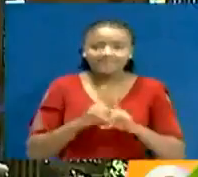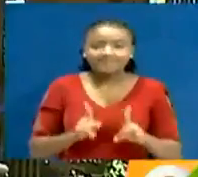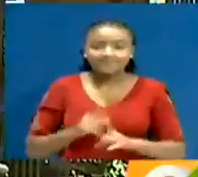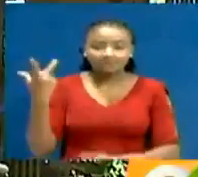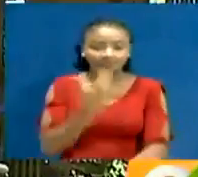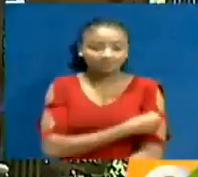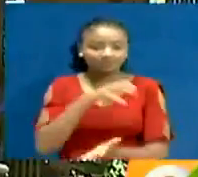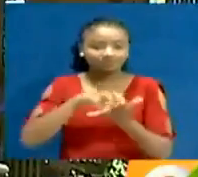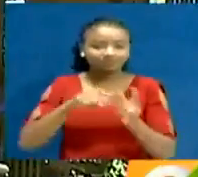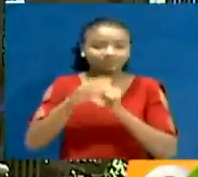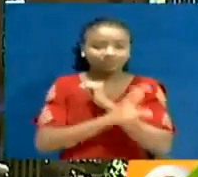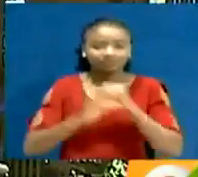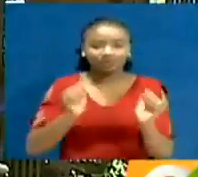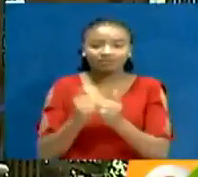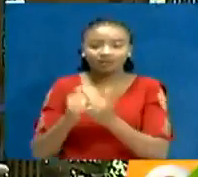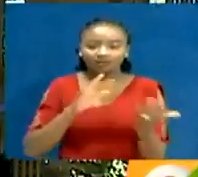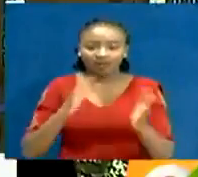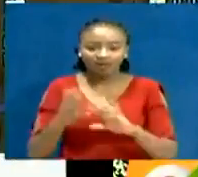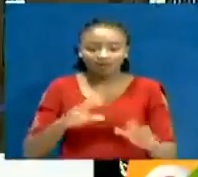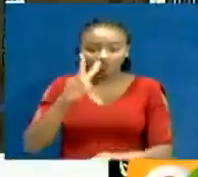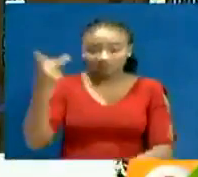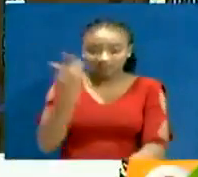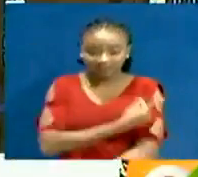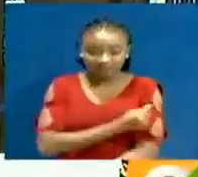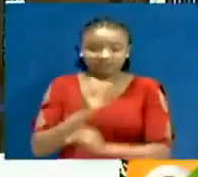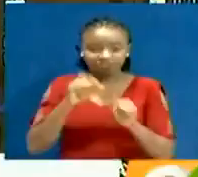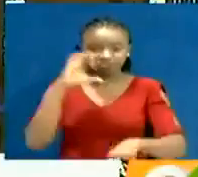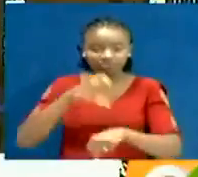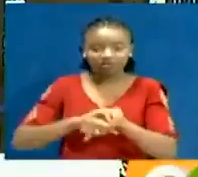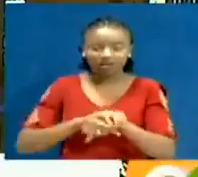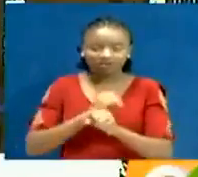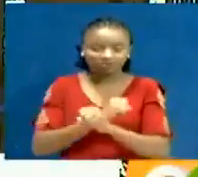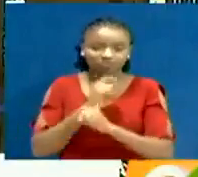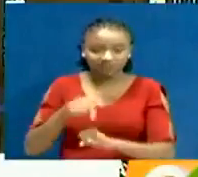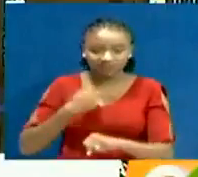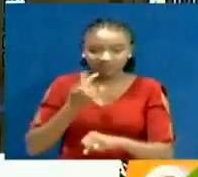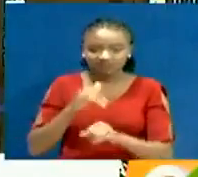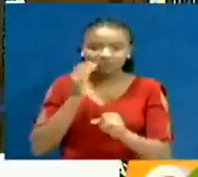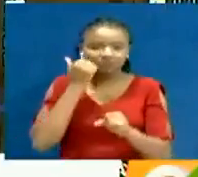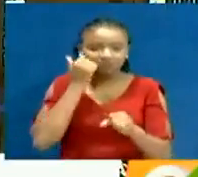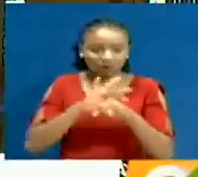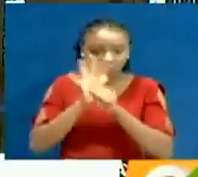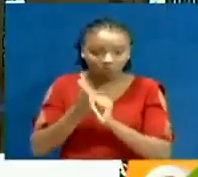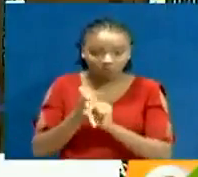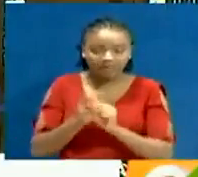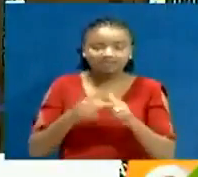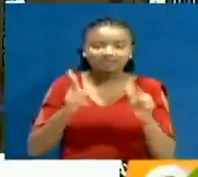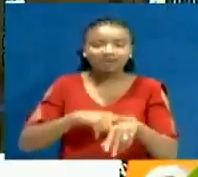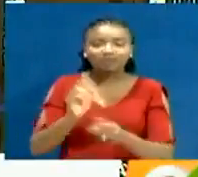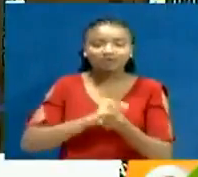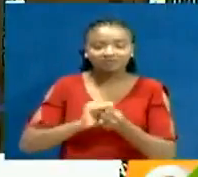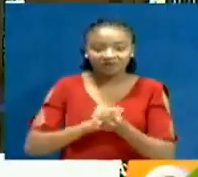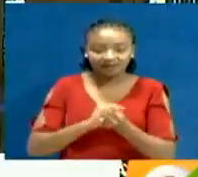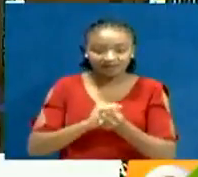And now to the vaccine situation in the country. And Kenya is set to begin the second dose of the COVID-19 vaccination